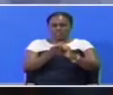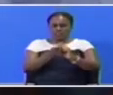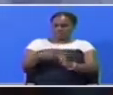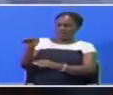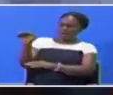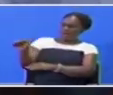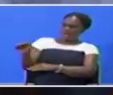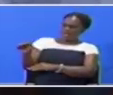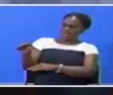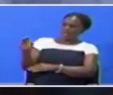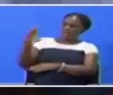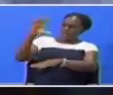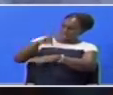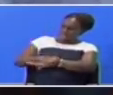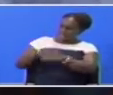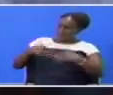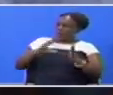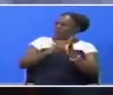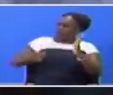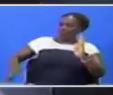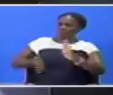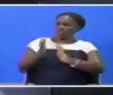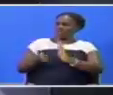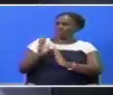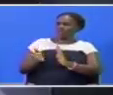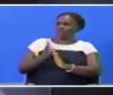Tunawauliza kama wana NASA waondoe mara moja.